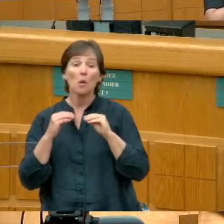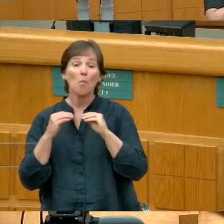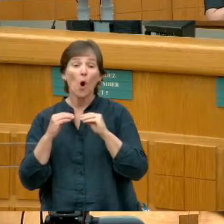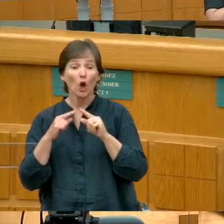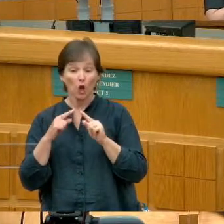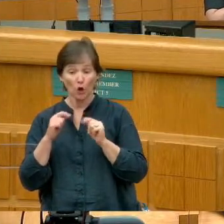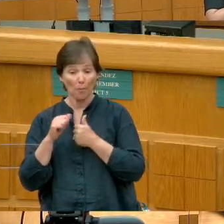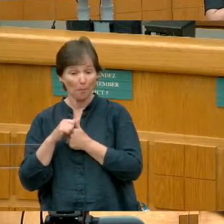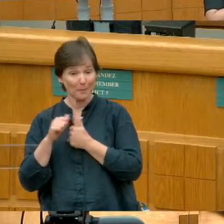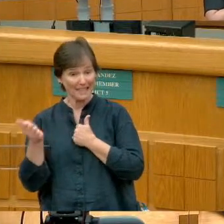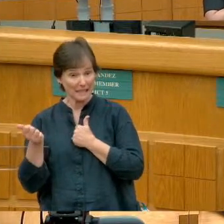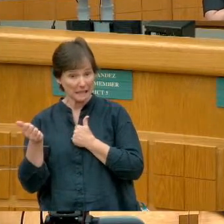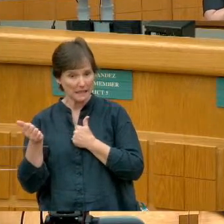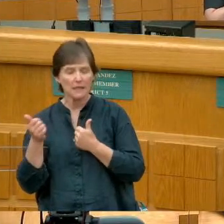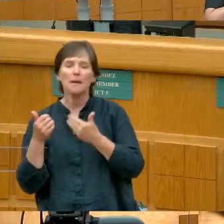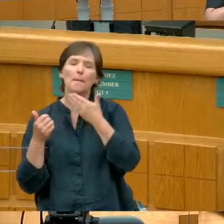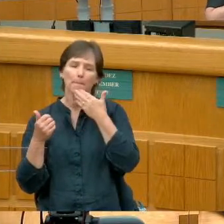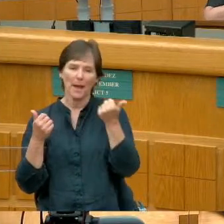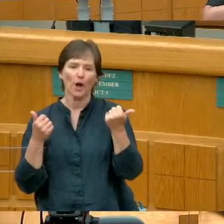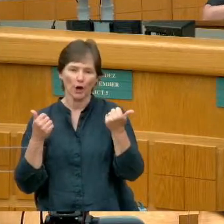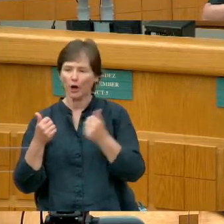other people, the better off you are.